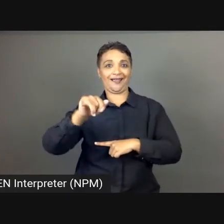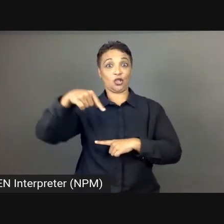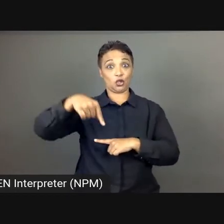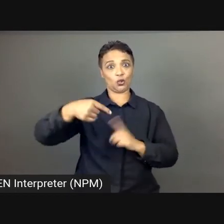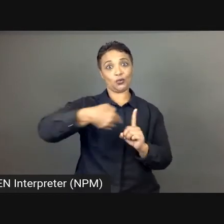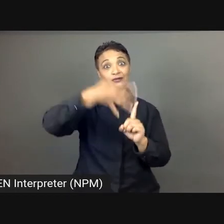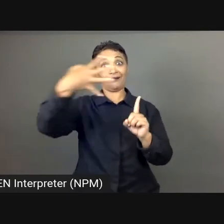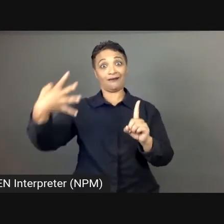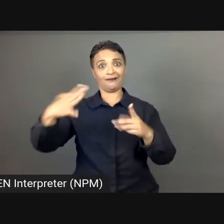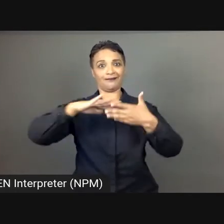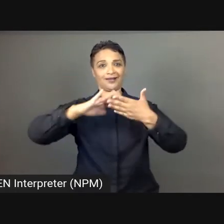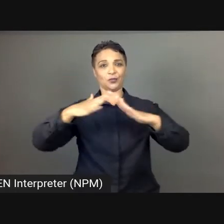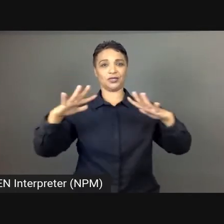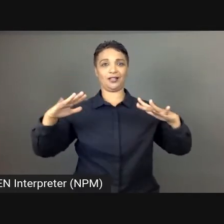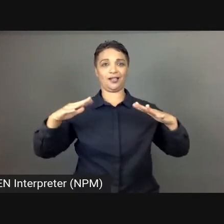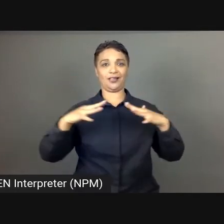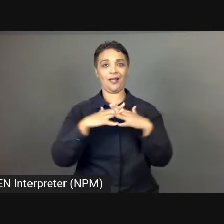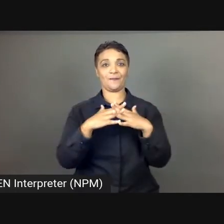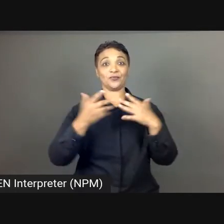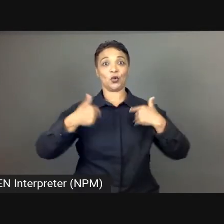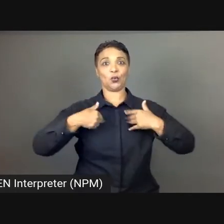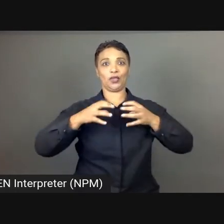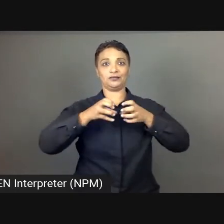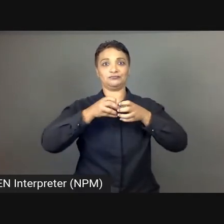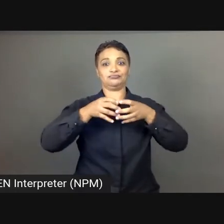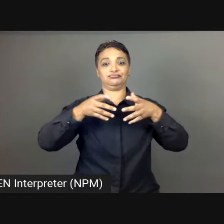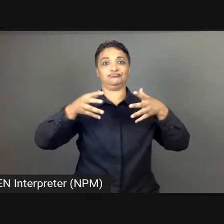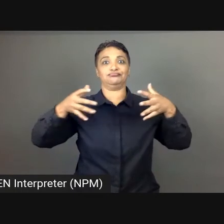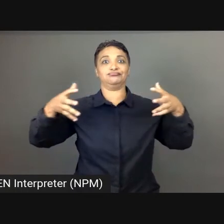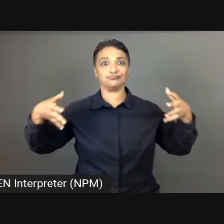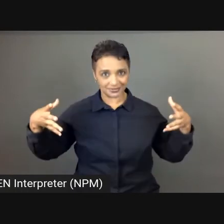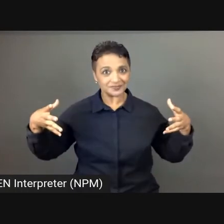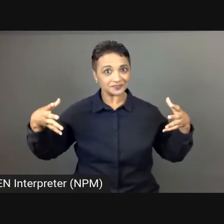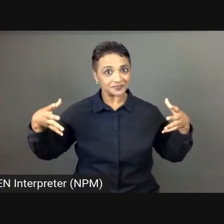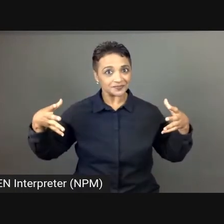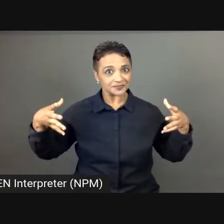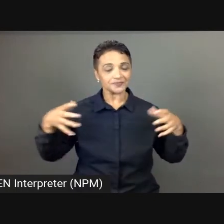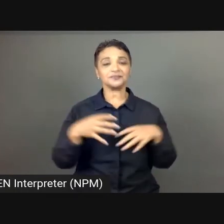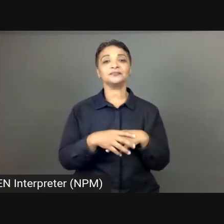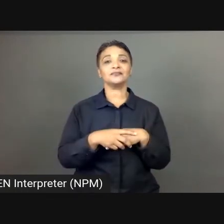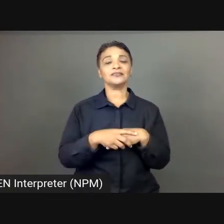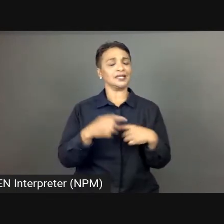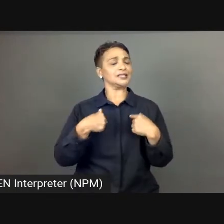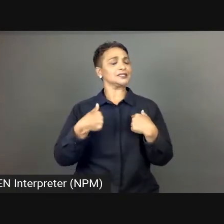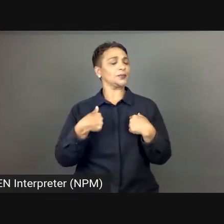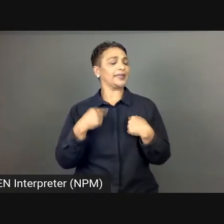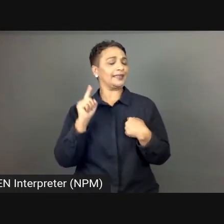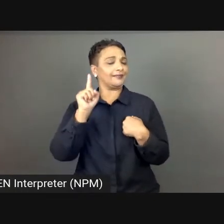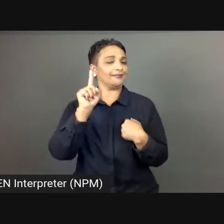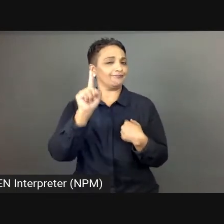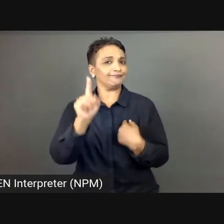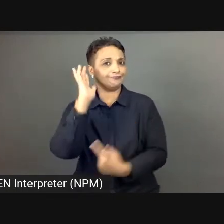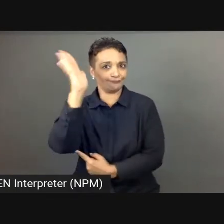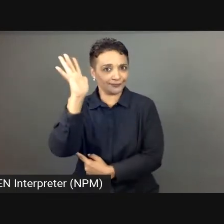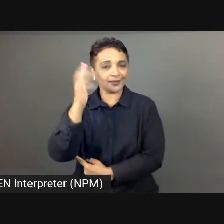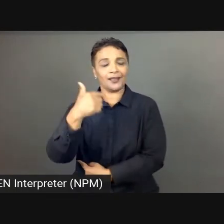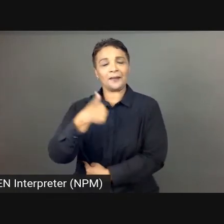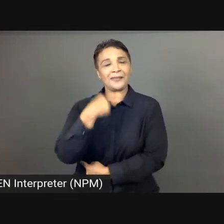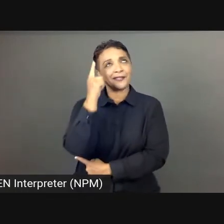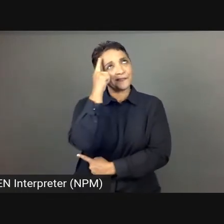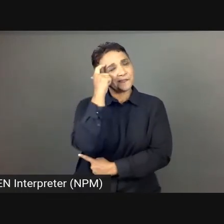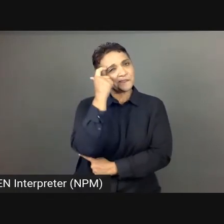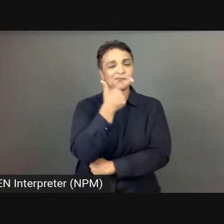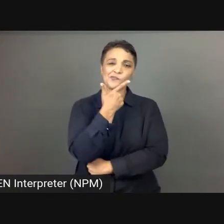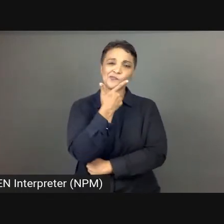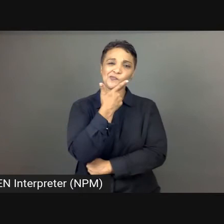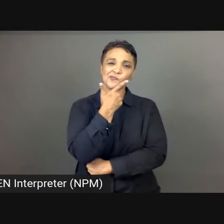the umbrella has expanded. And so I was sort of coming into this, I was just thinking about what is that thing